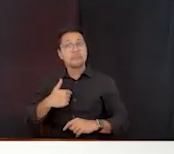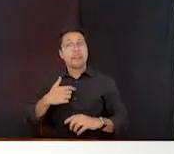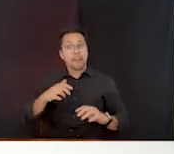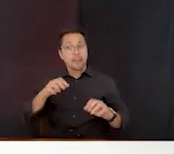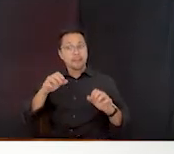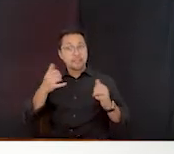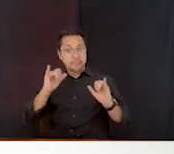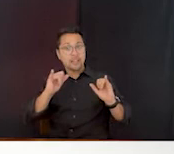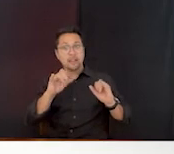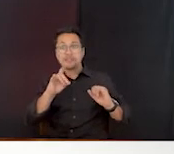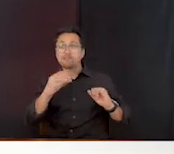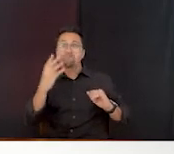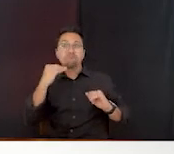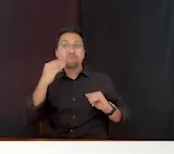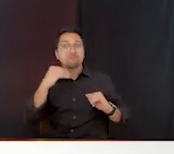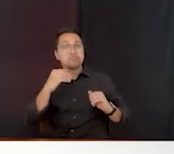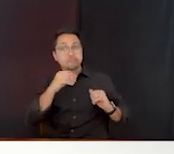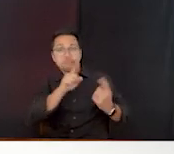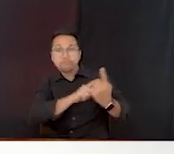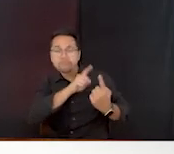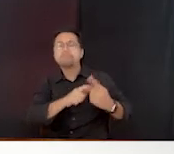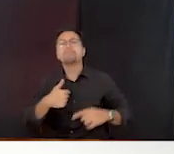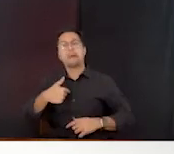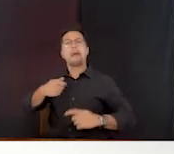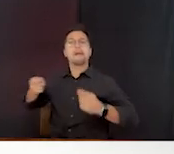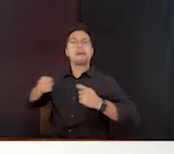in person still, I was able to manage it better, I think.